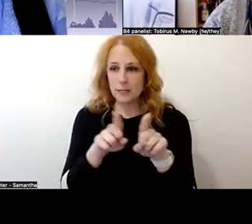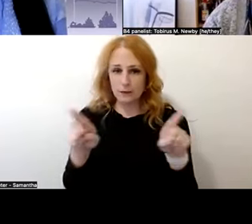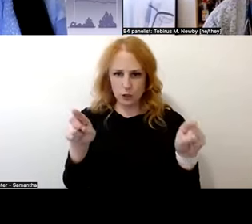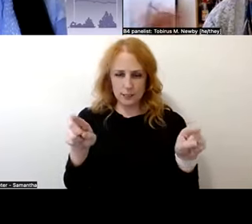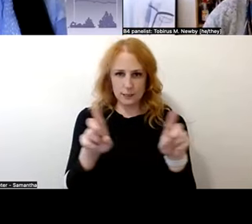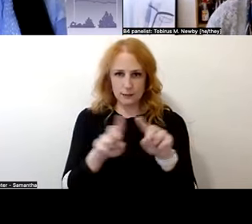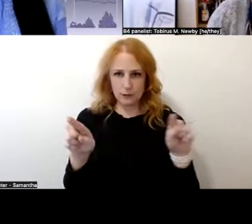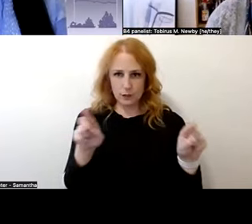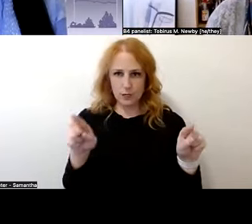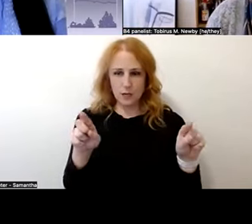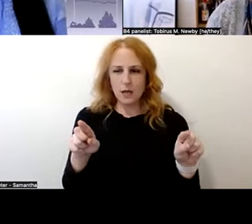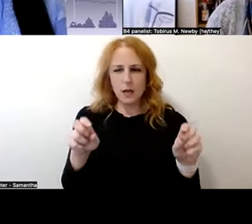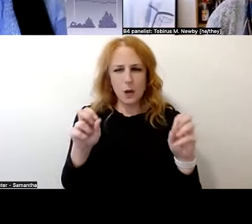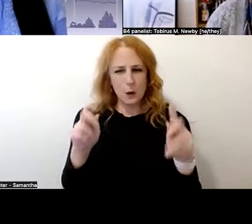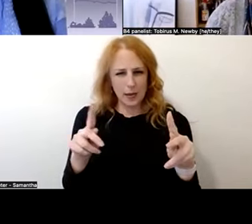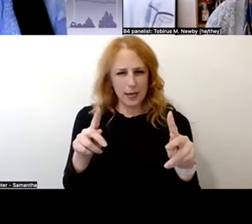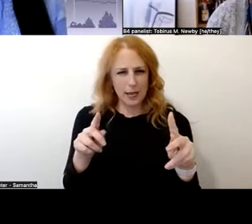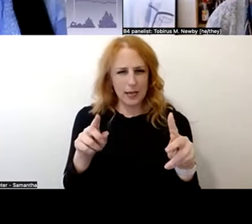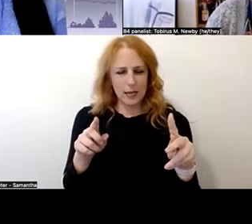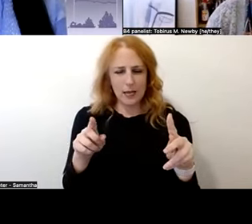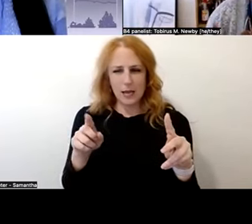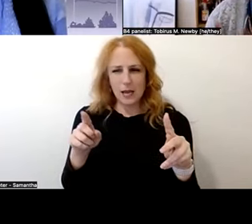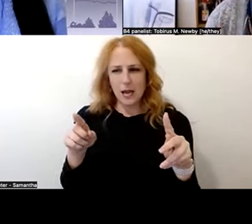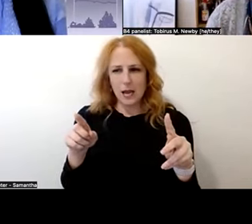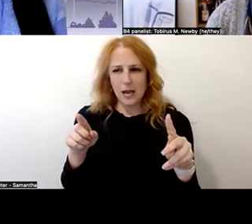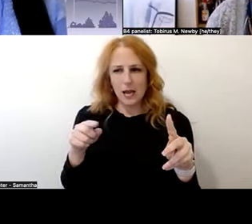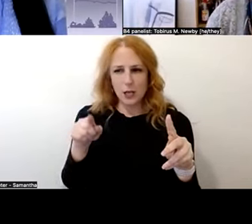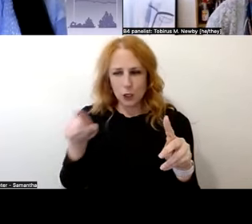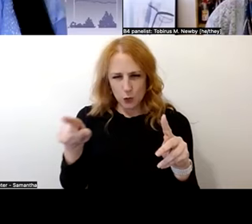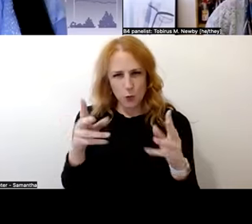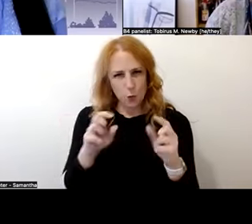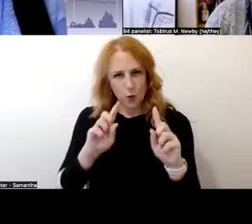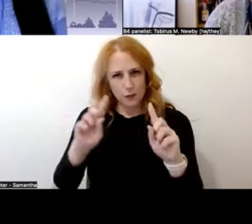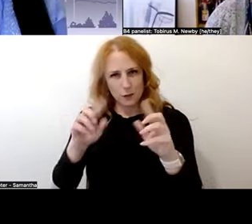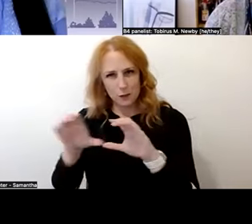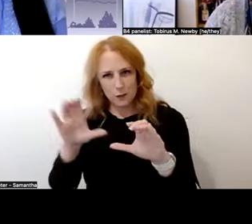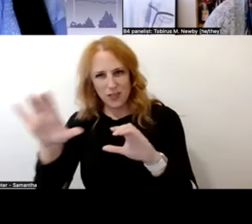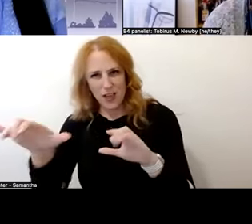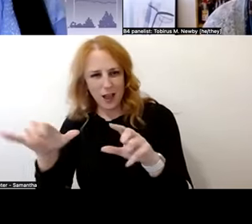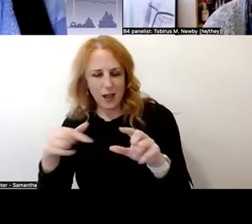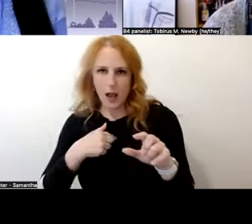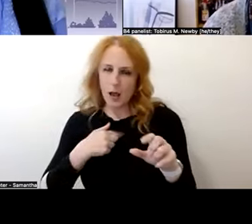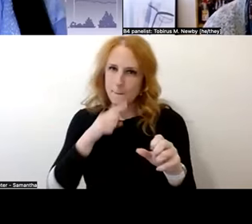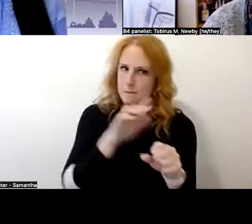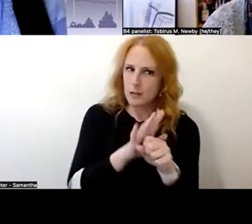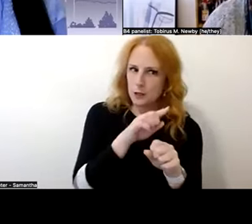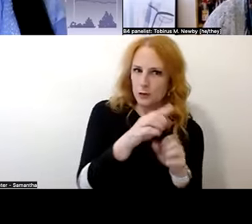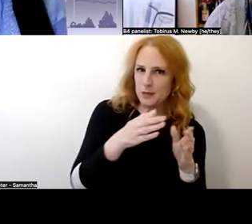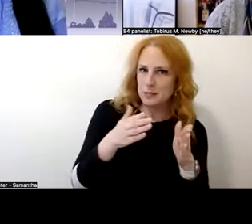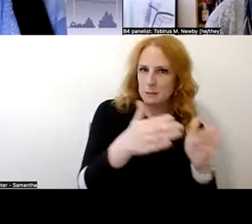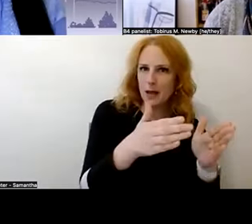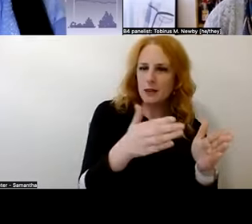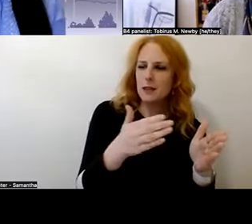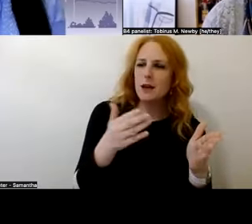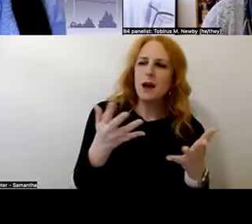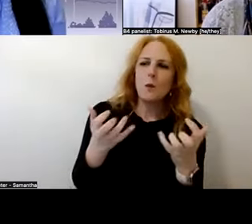way? What don't I know about your life history? What don't I know about the history of the people you come from? What don't I know